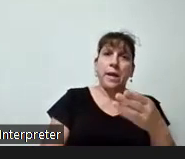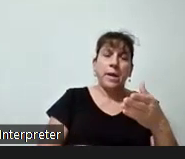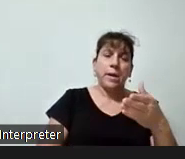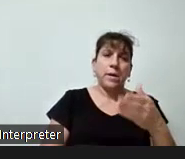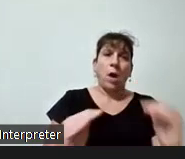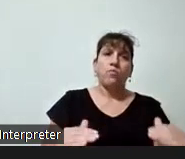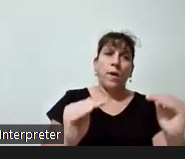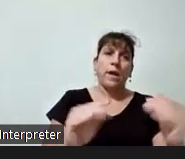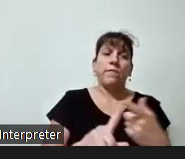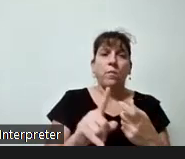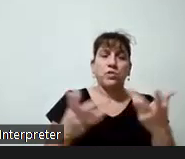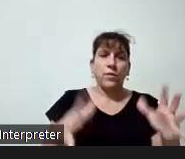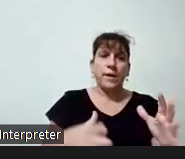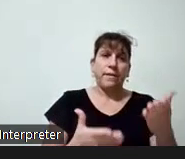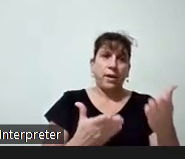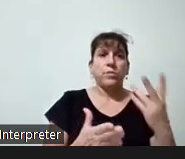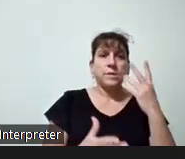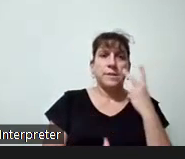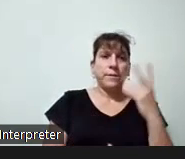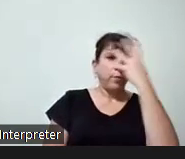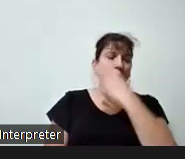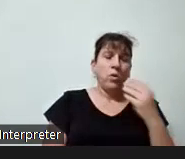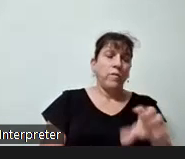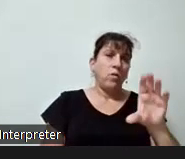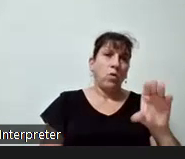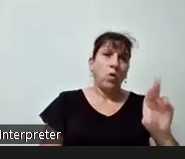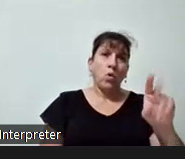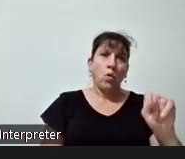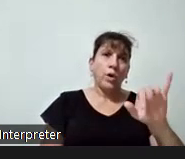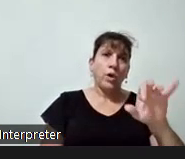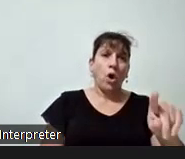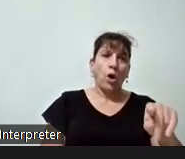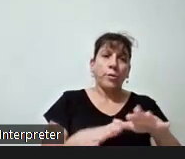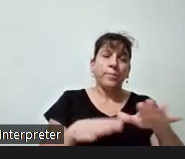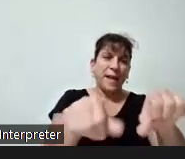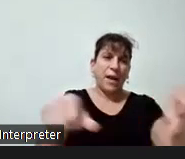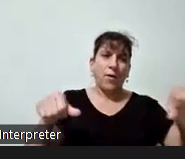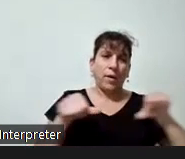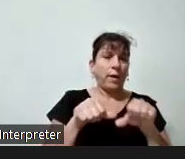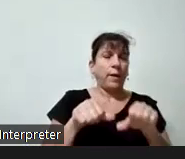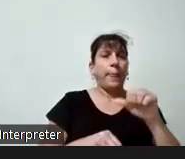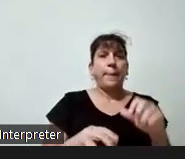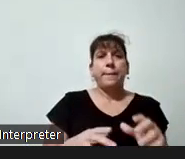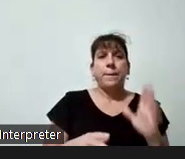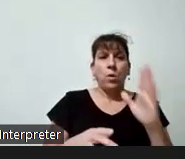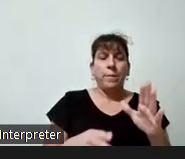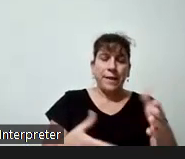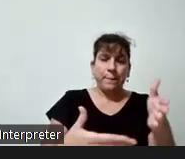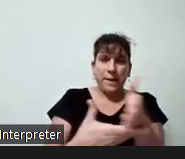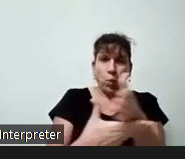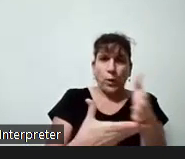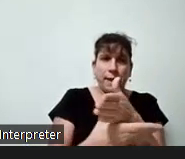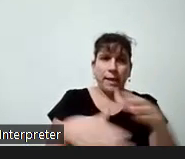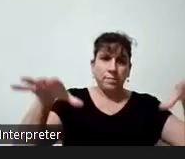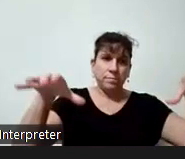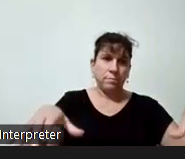from what's already there. You can see one of the lovely courtyards that the building will have, which will be nestled in between